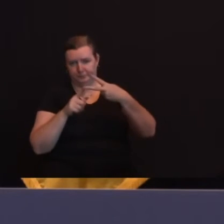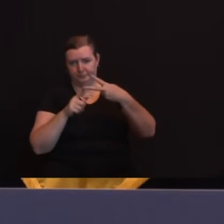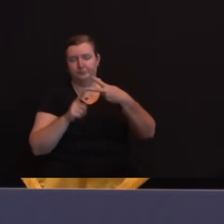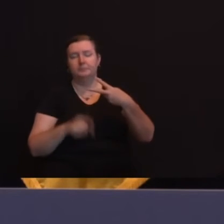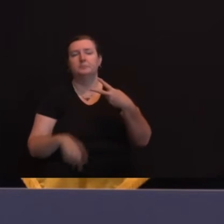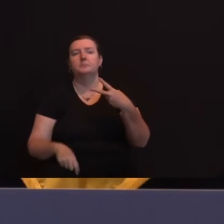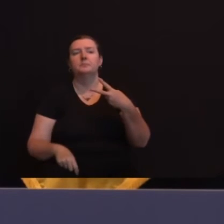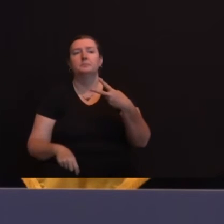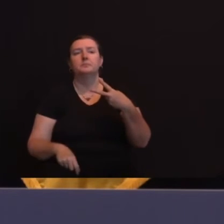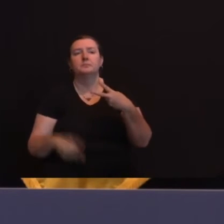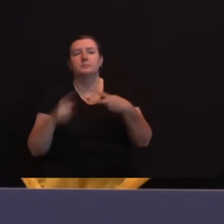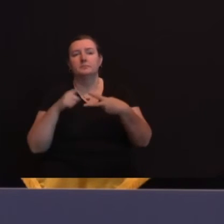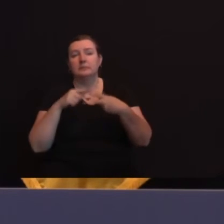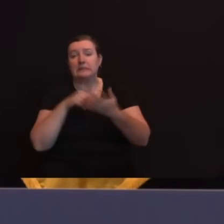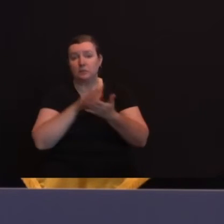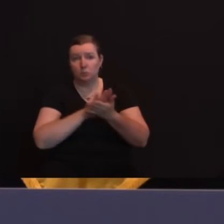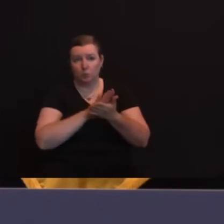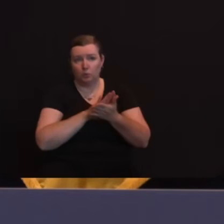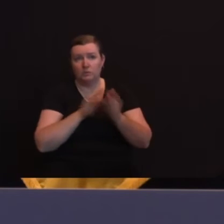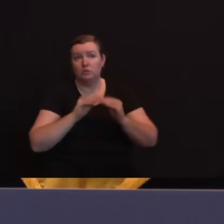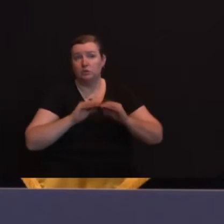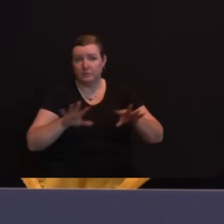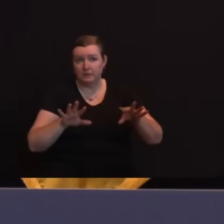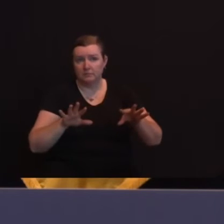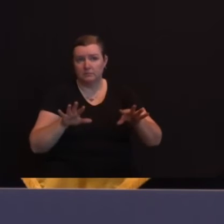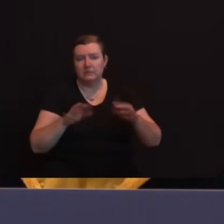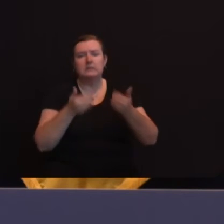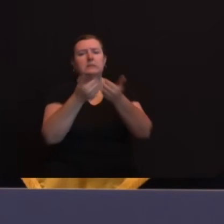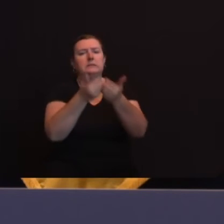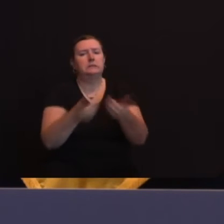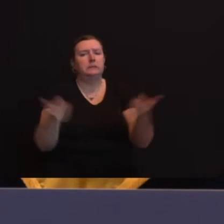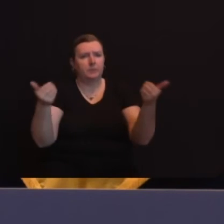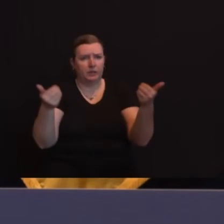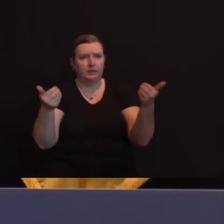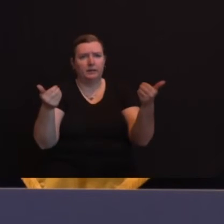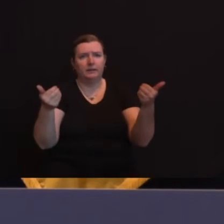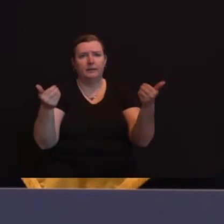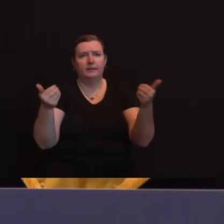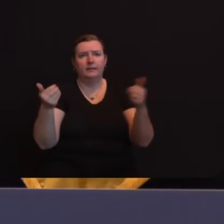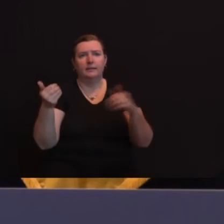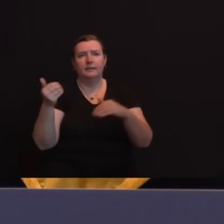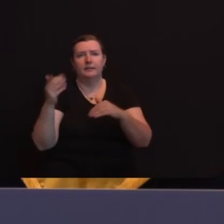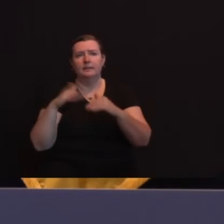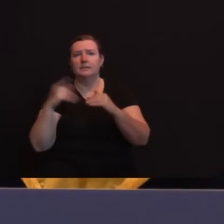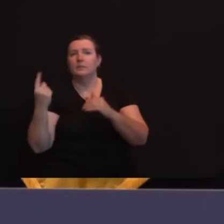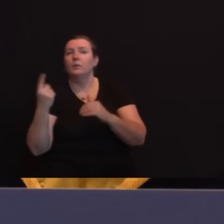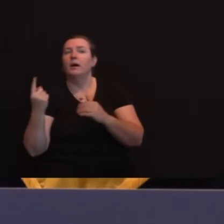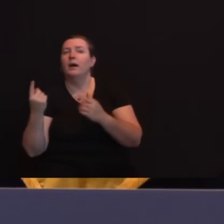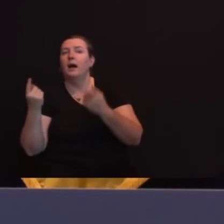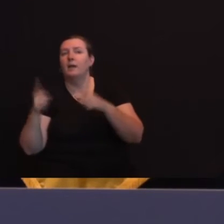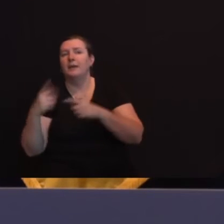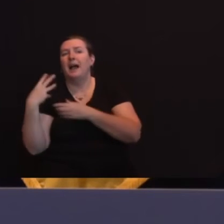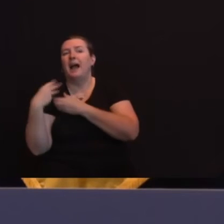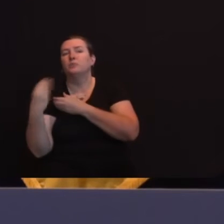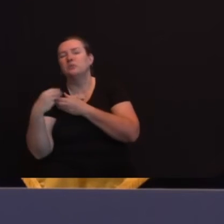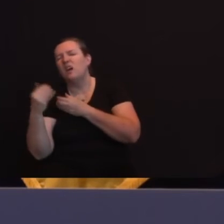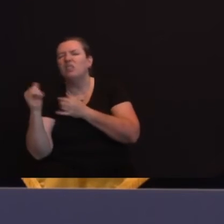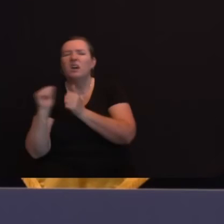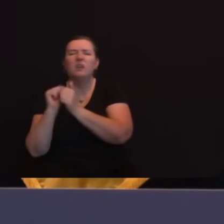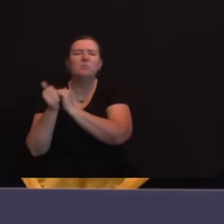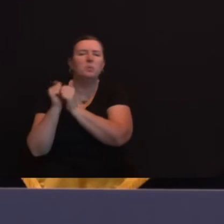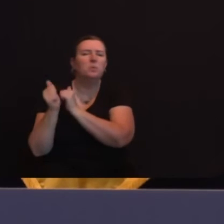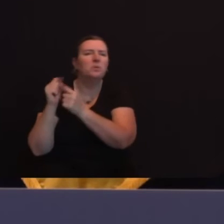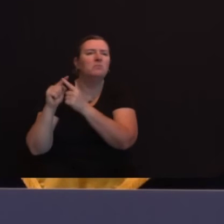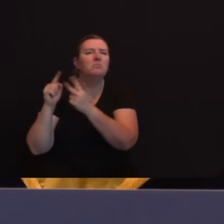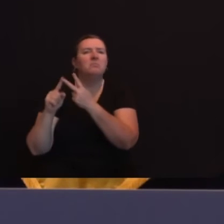is separate from something that happened outside that somebody then brings in, right, whether through sports or going to